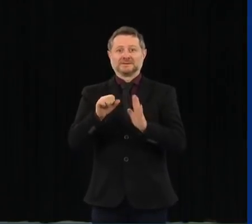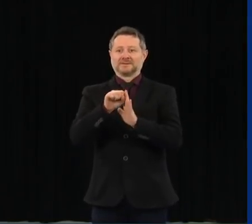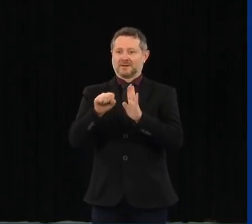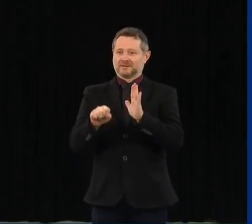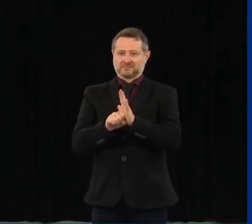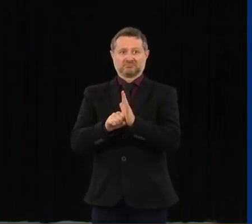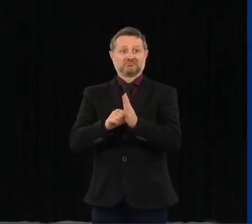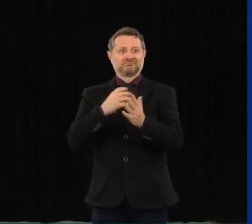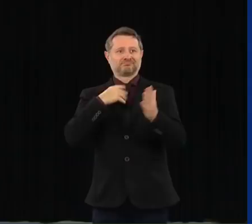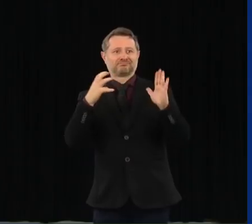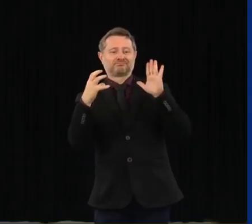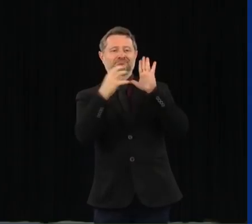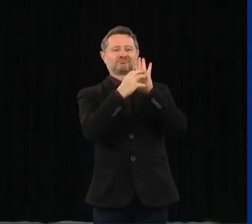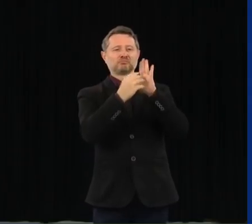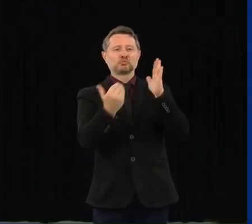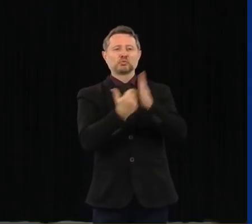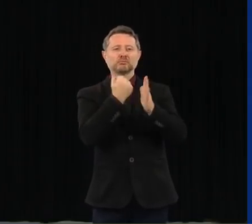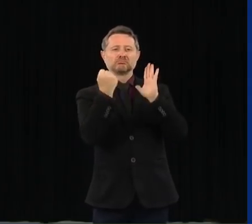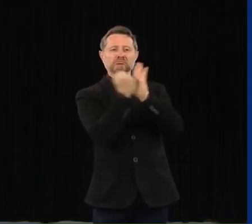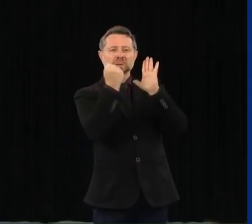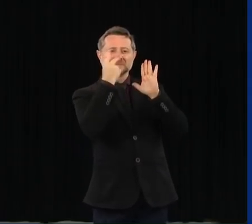That's right.